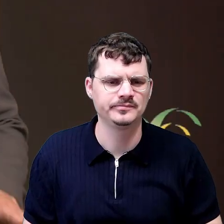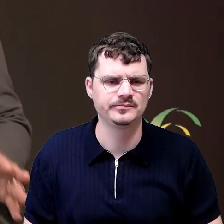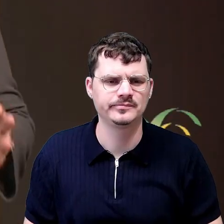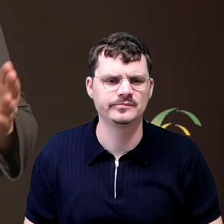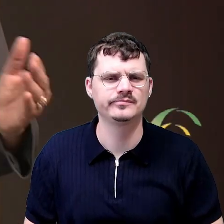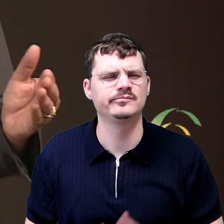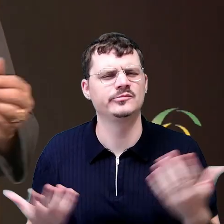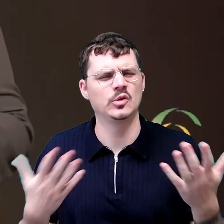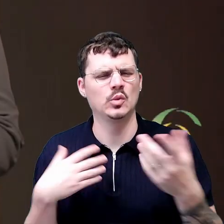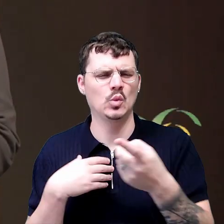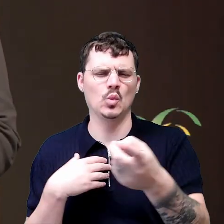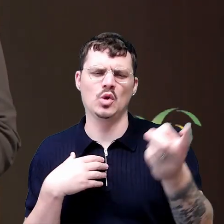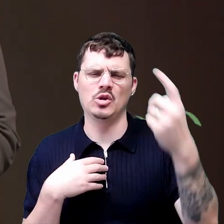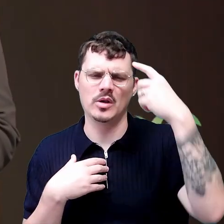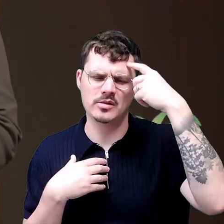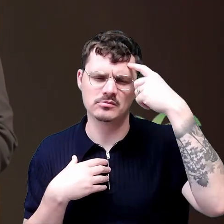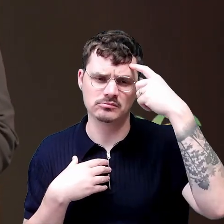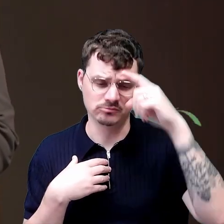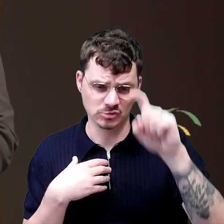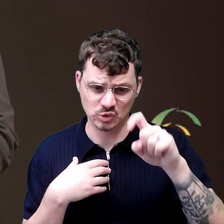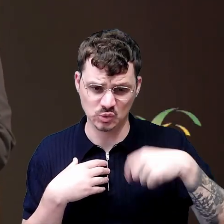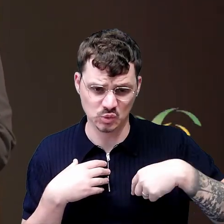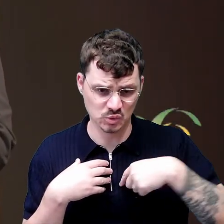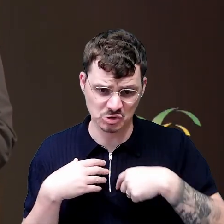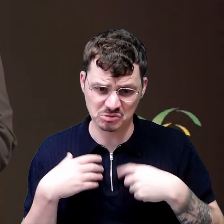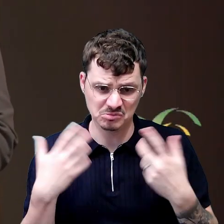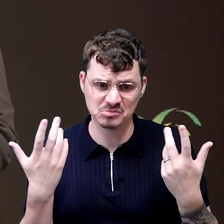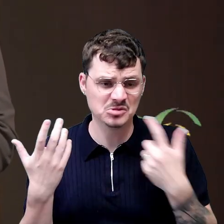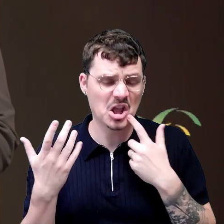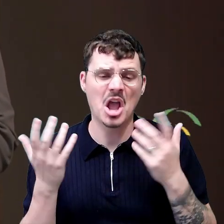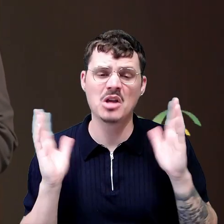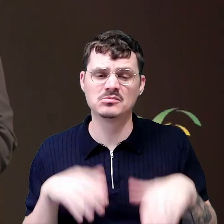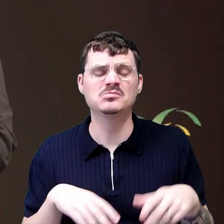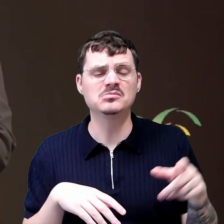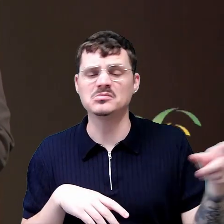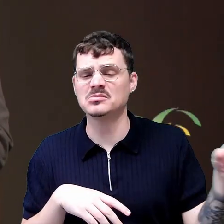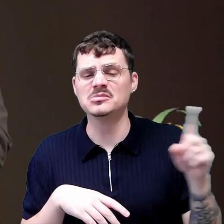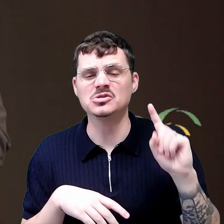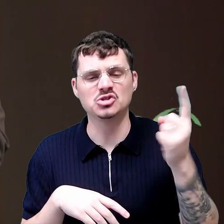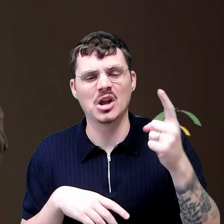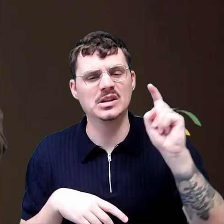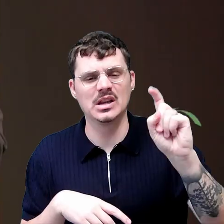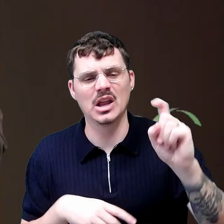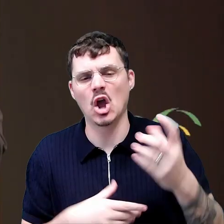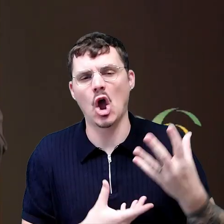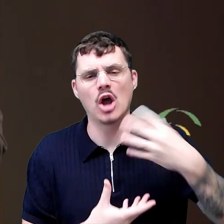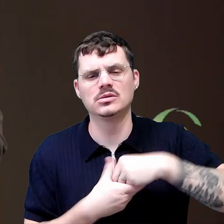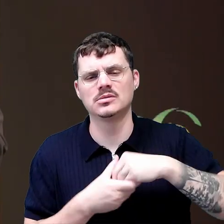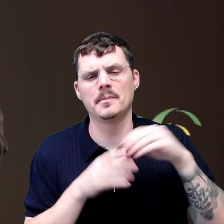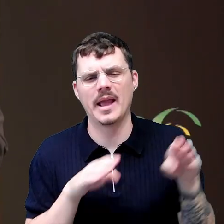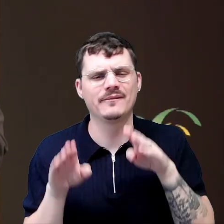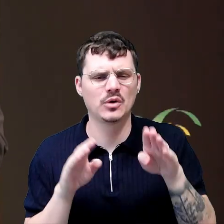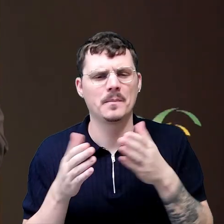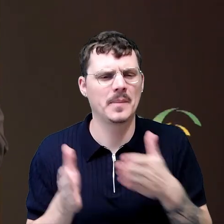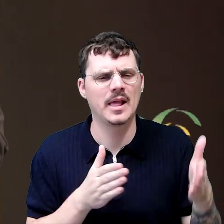So what do you think? Should we just say, yeah, he just needs an autism behavior